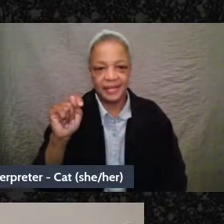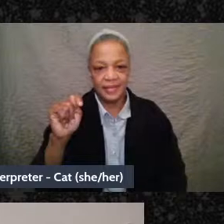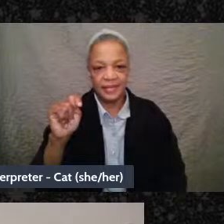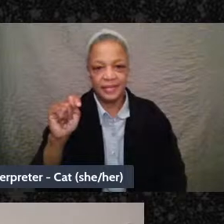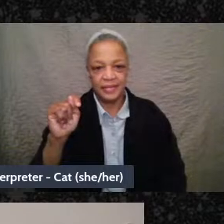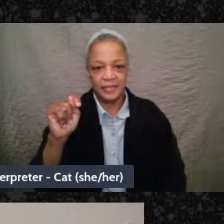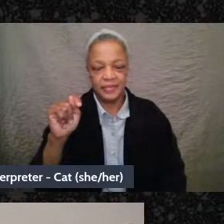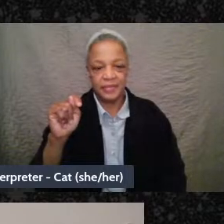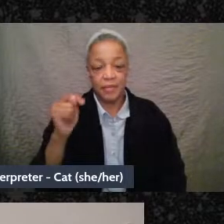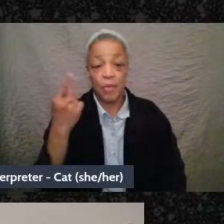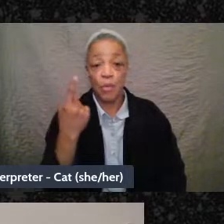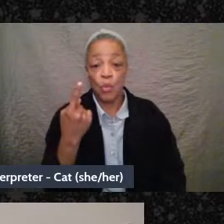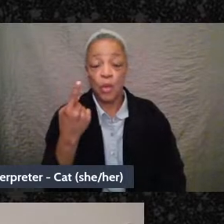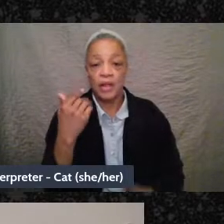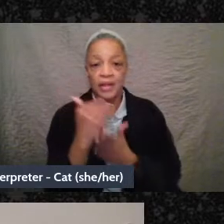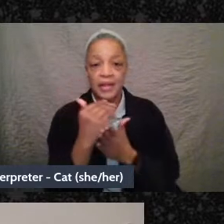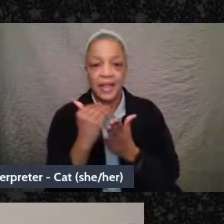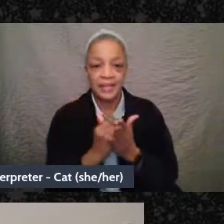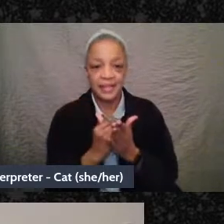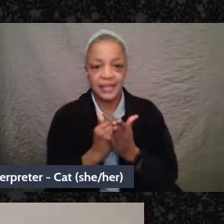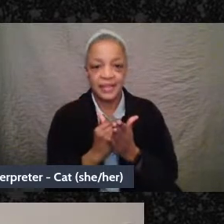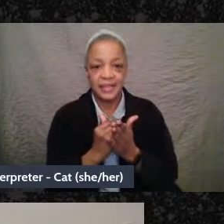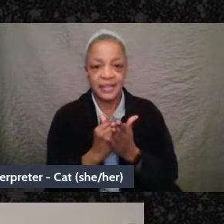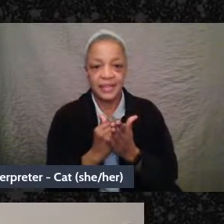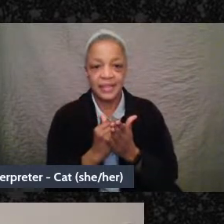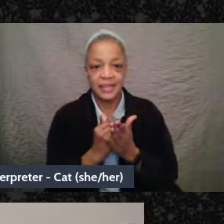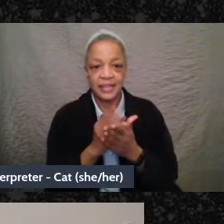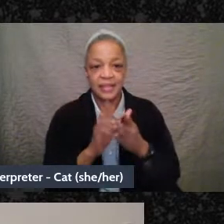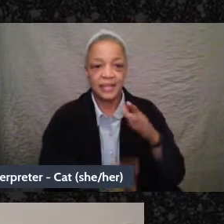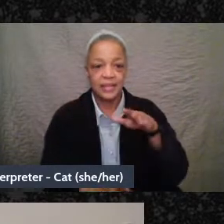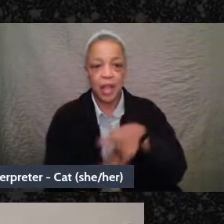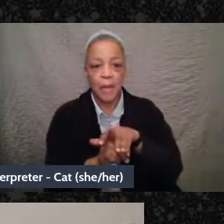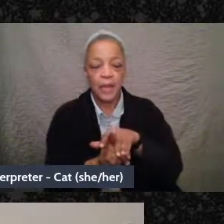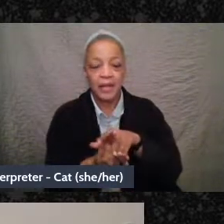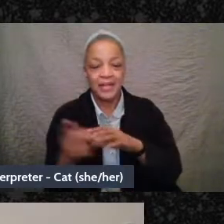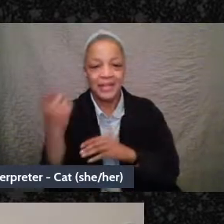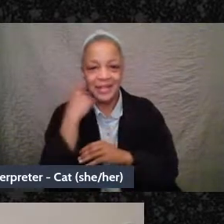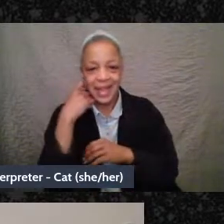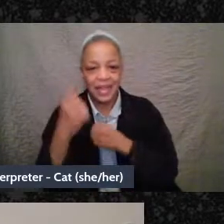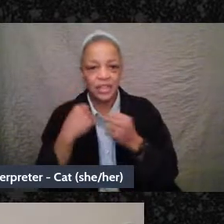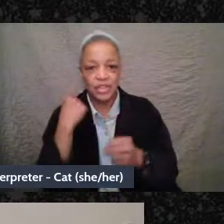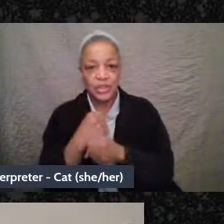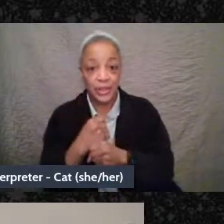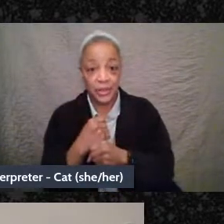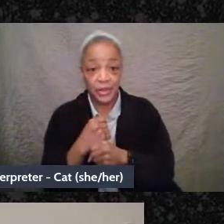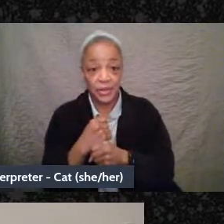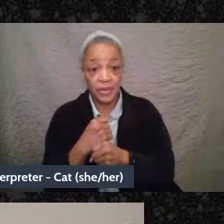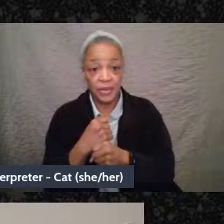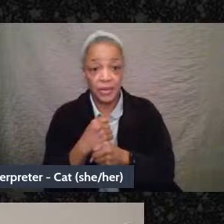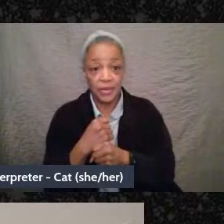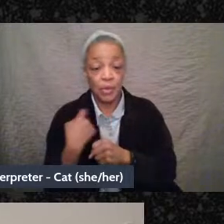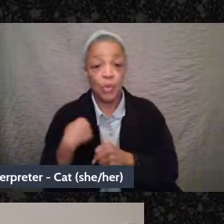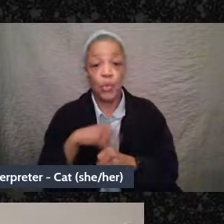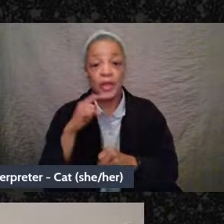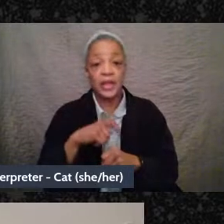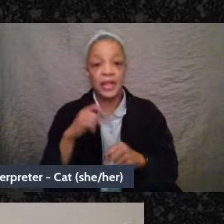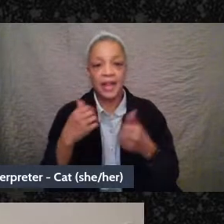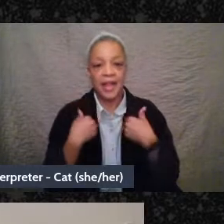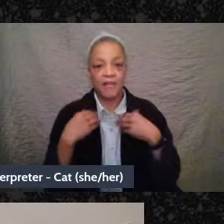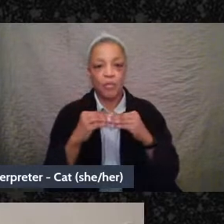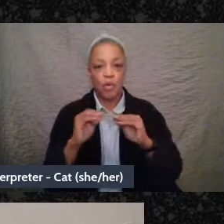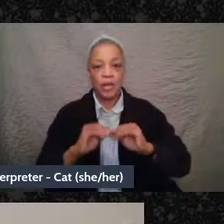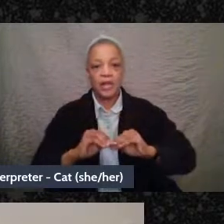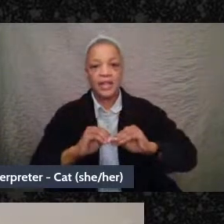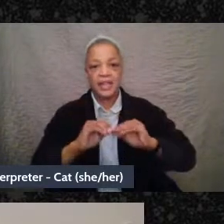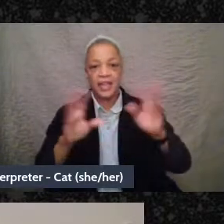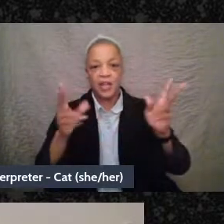one of the real lessons that has come out in the last year has been that we really need a clearer vision of the